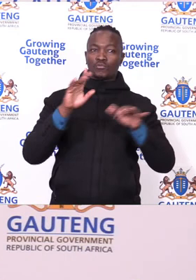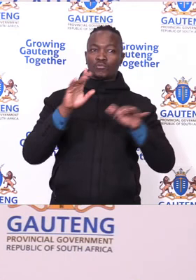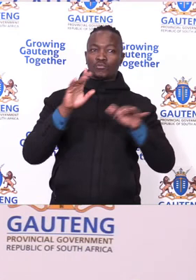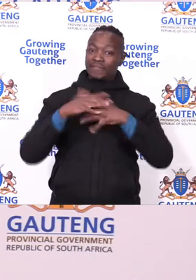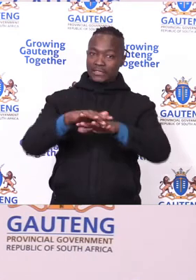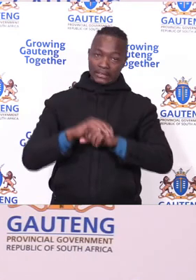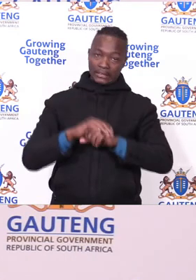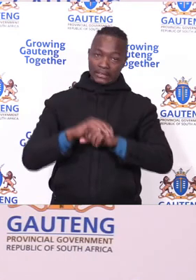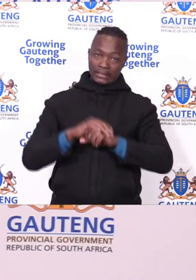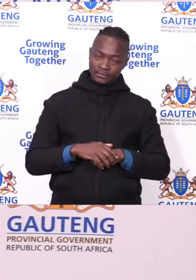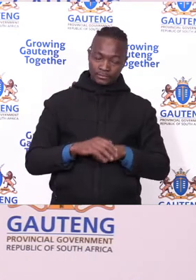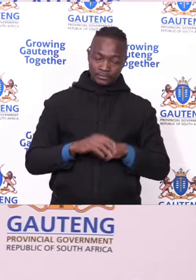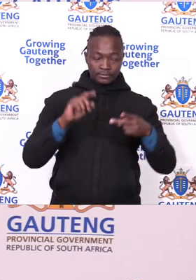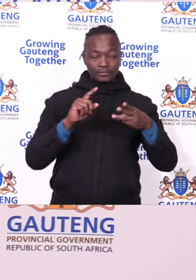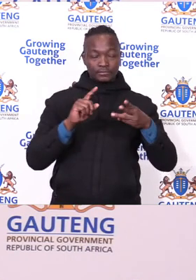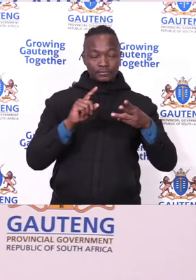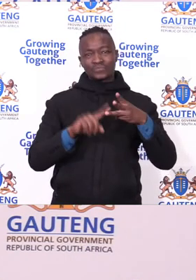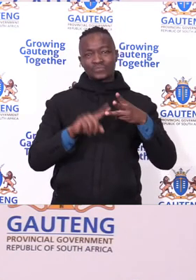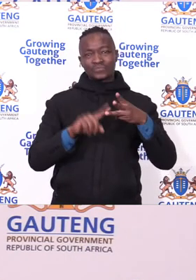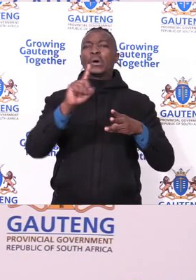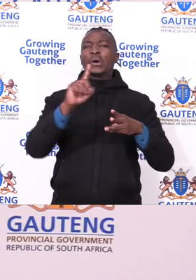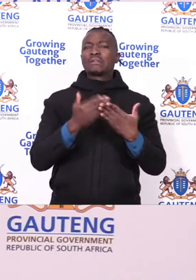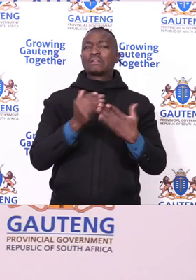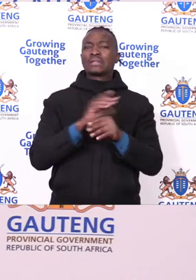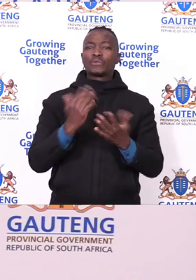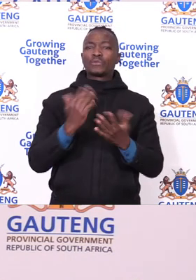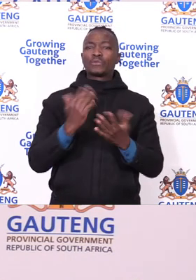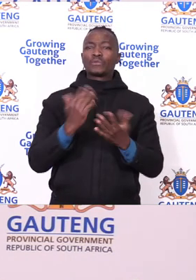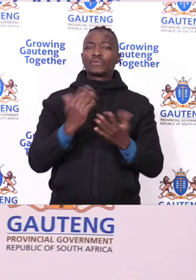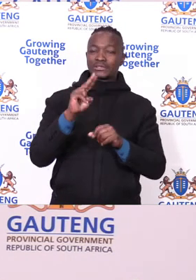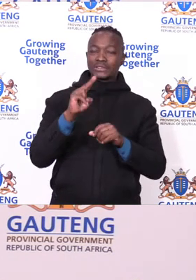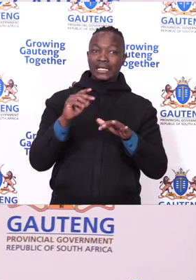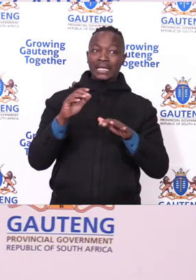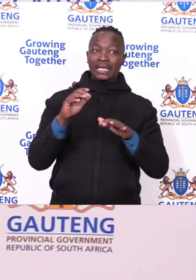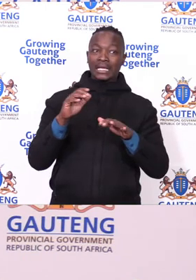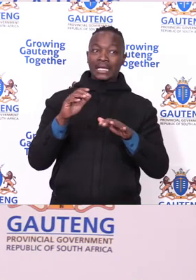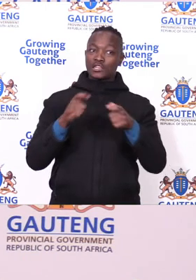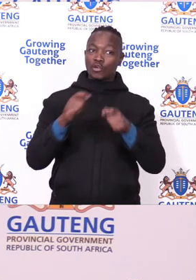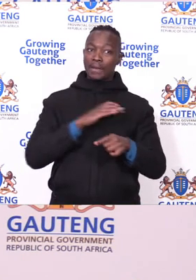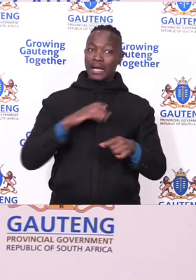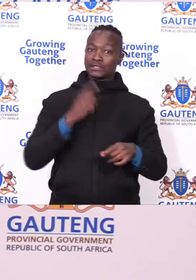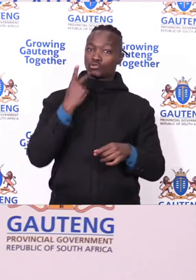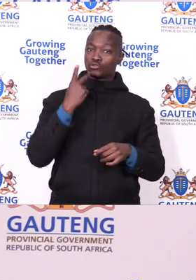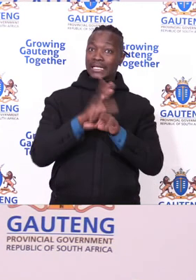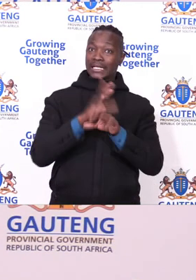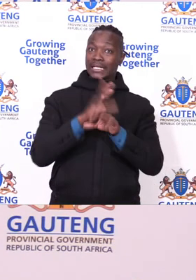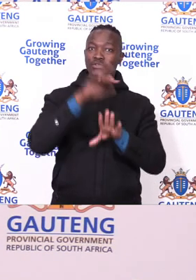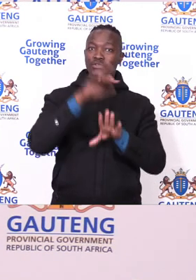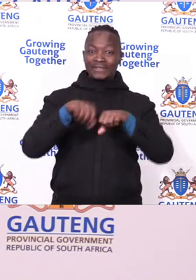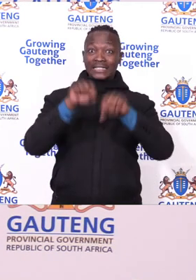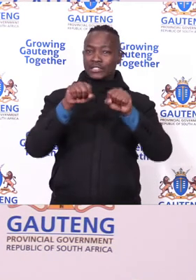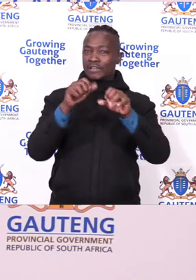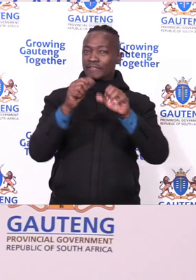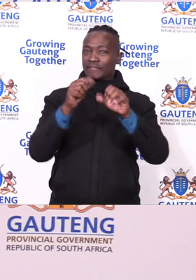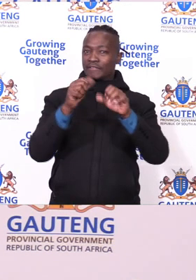infected? What can we anticipate to see the Command Council implement in future if the situation gets worse in the